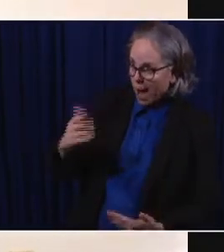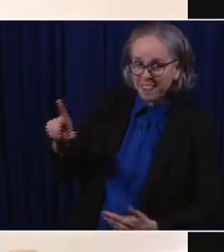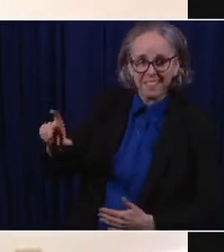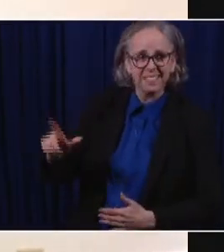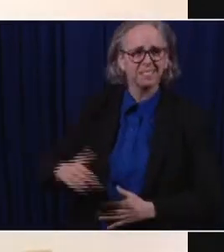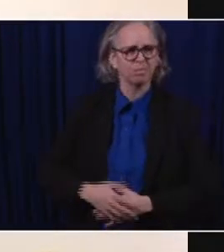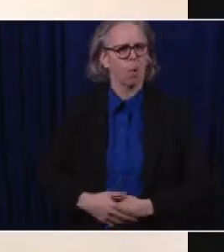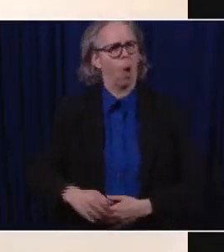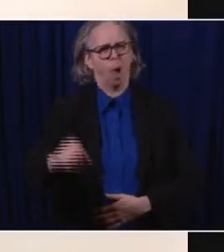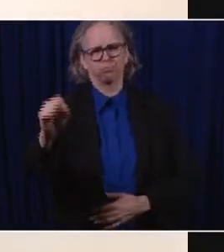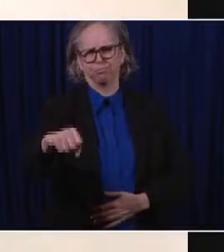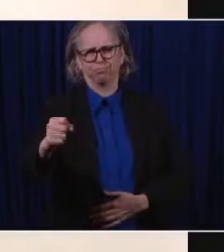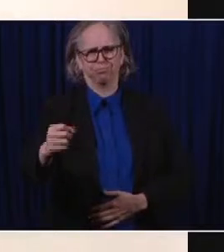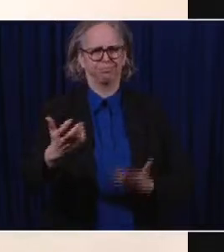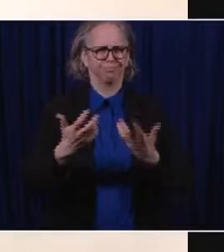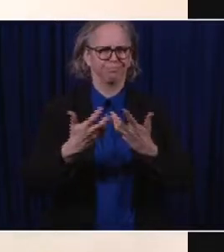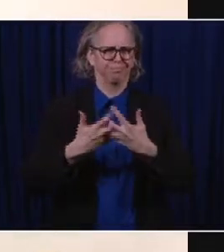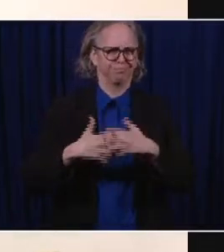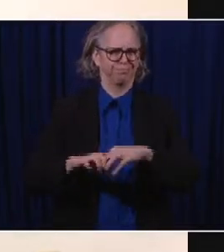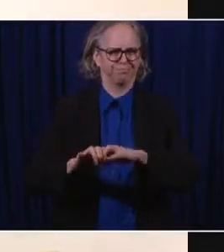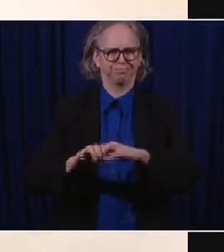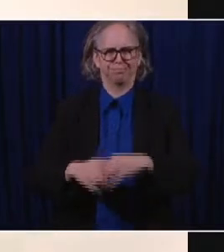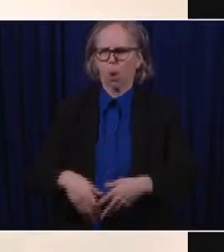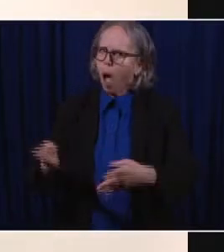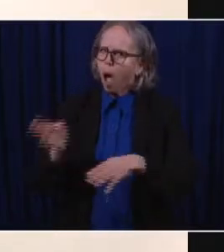really in the full swing of things here.